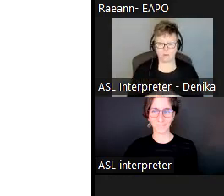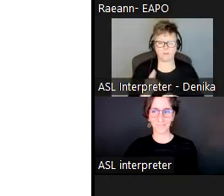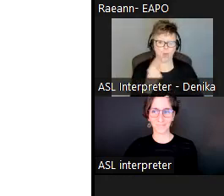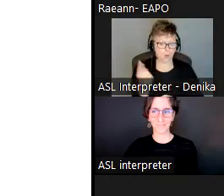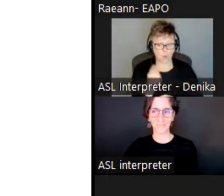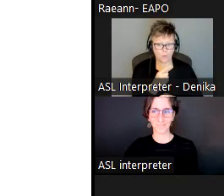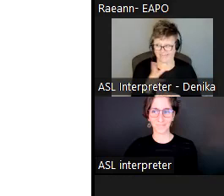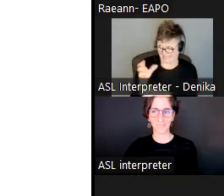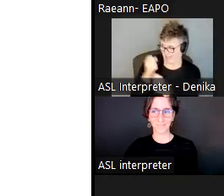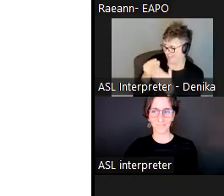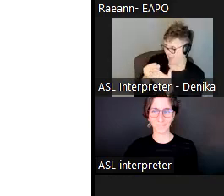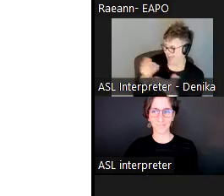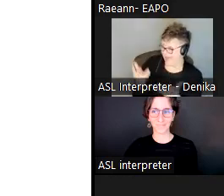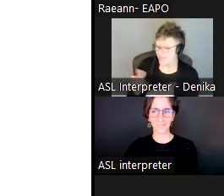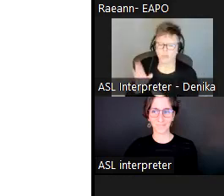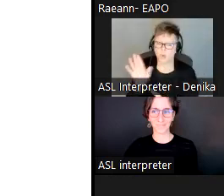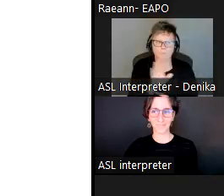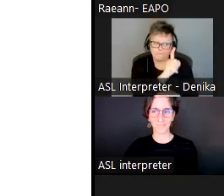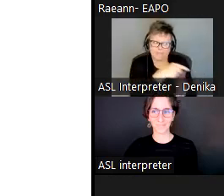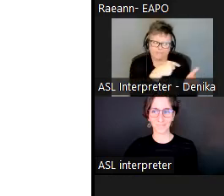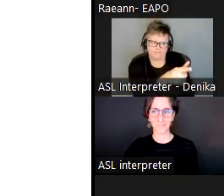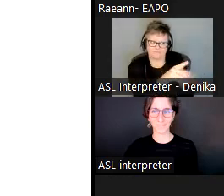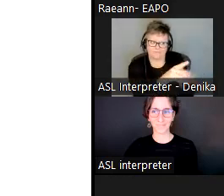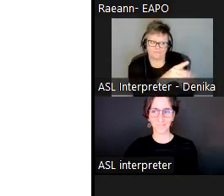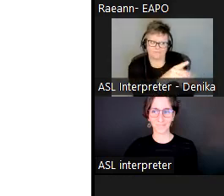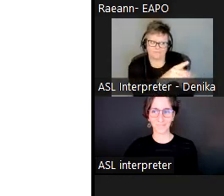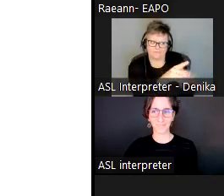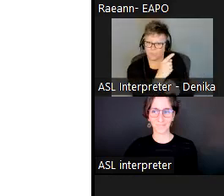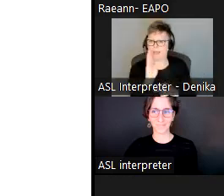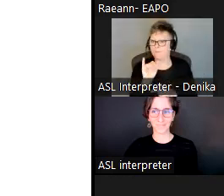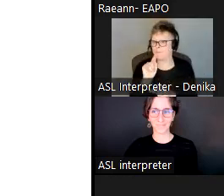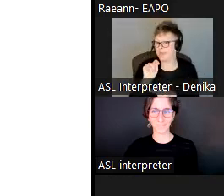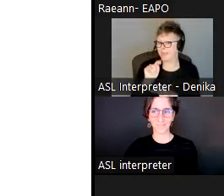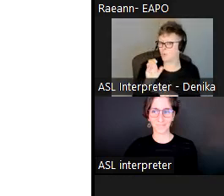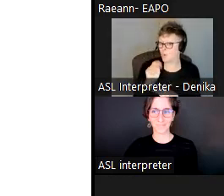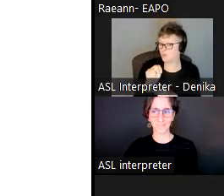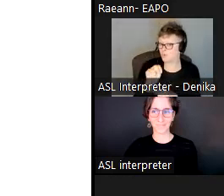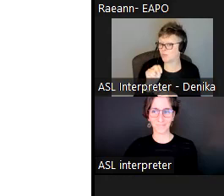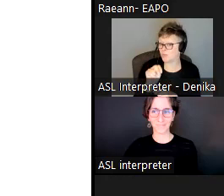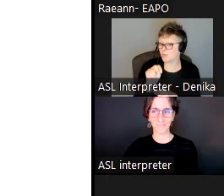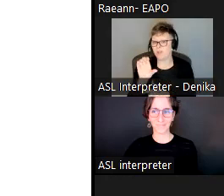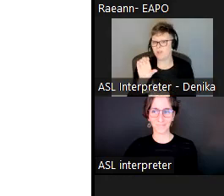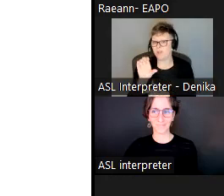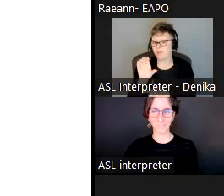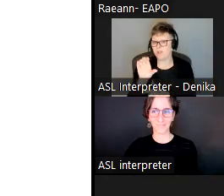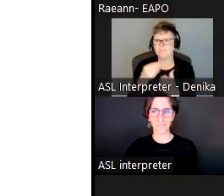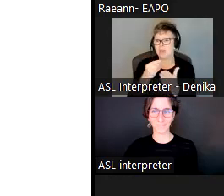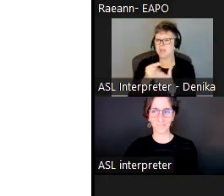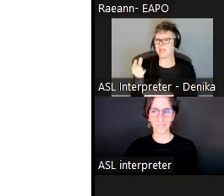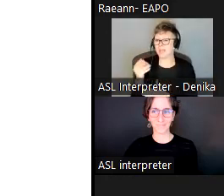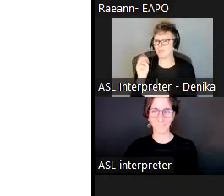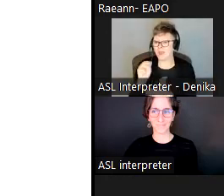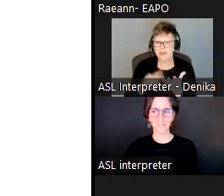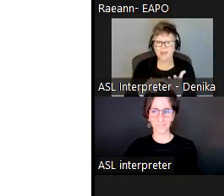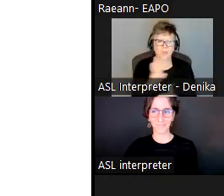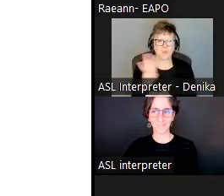these fees could be paid by Bitcoin, gift card, MoneyGram, Western Union,